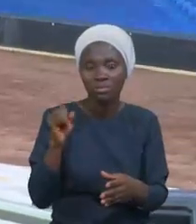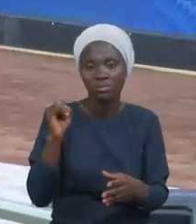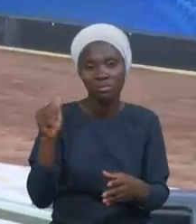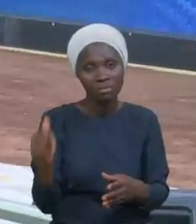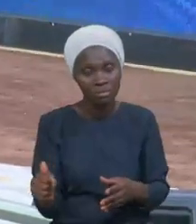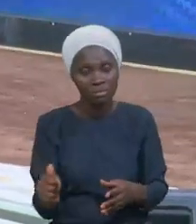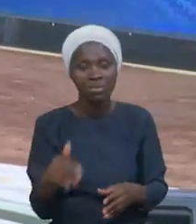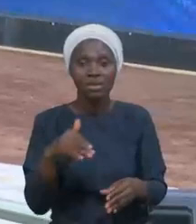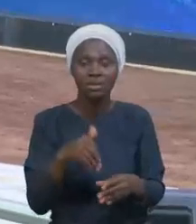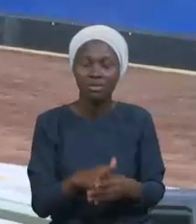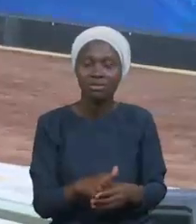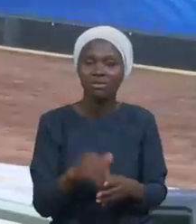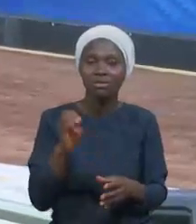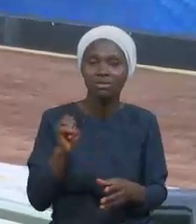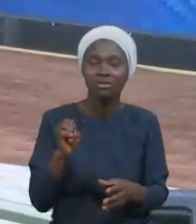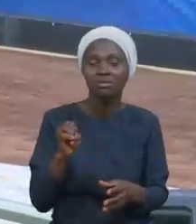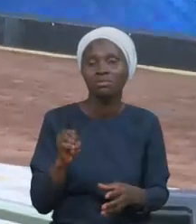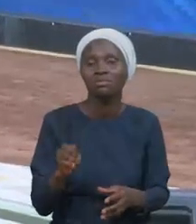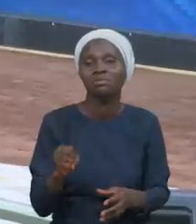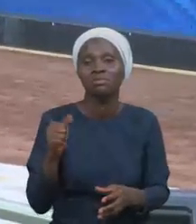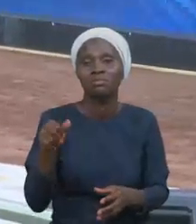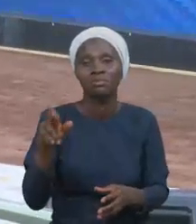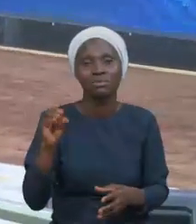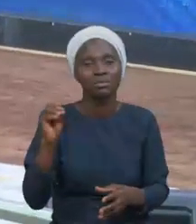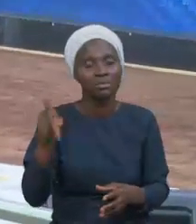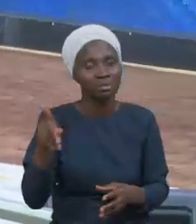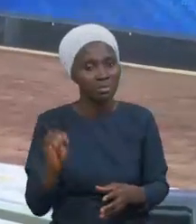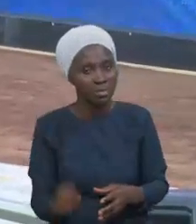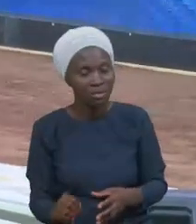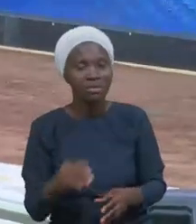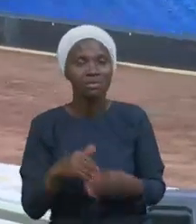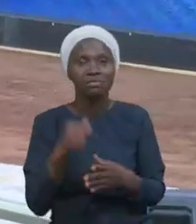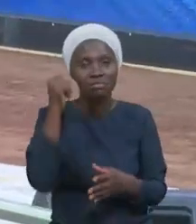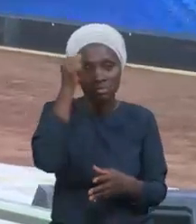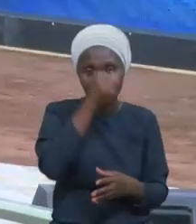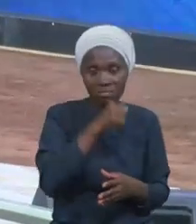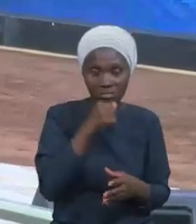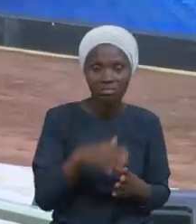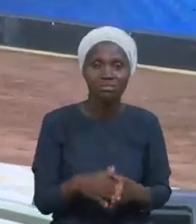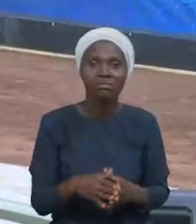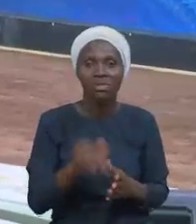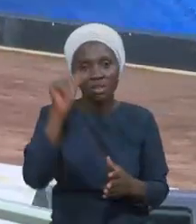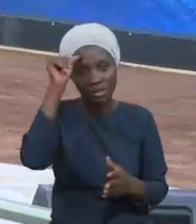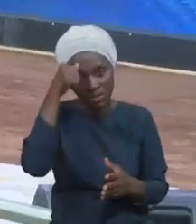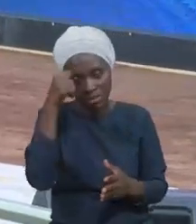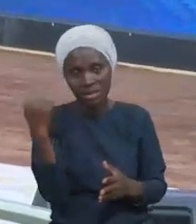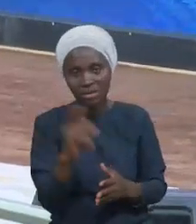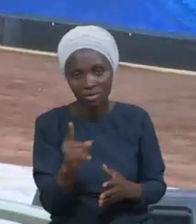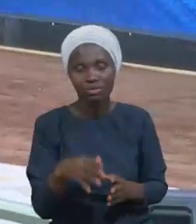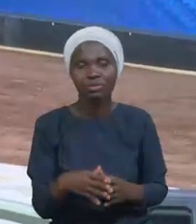In the Saudi Arabia? Everywhere you are in the globe is a moment for miracle.